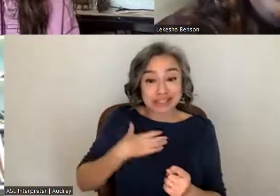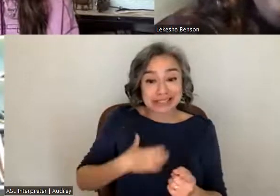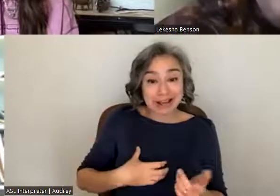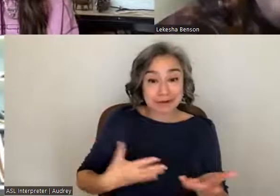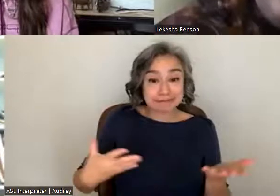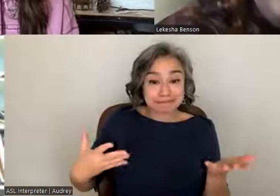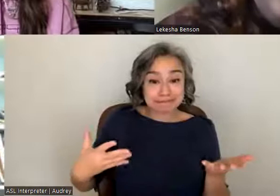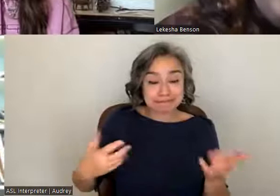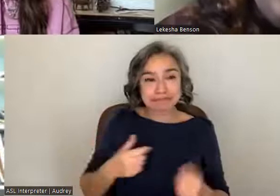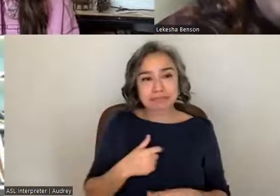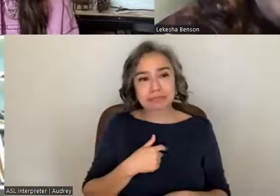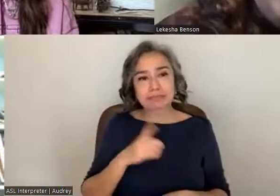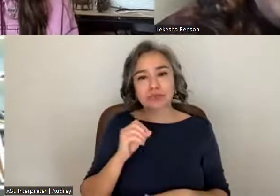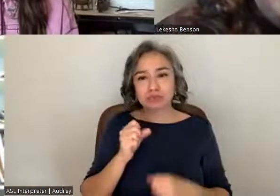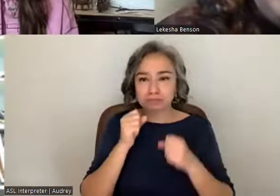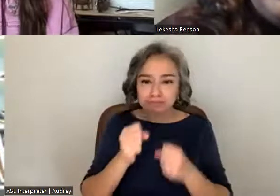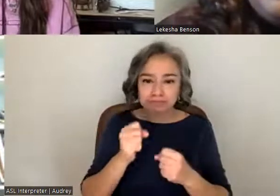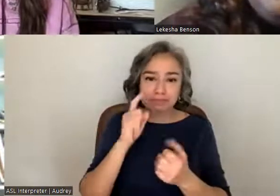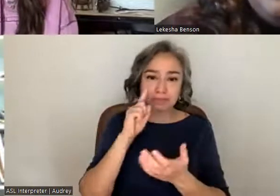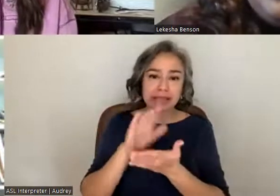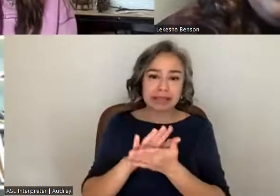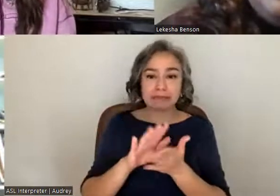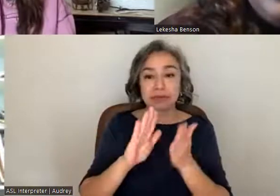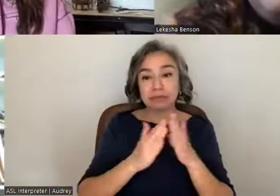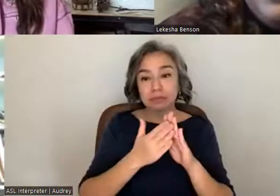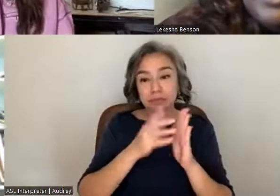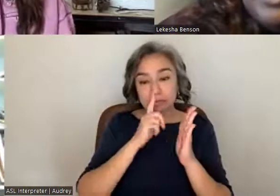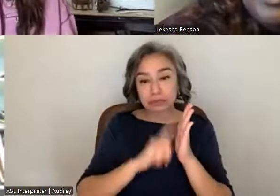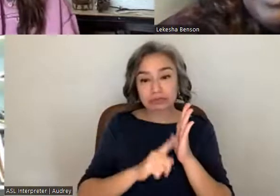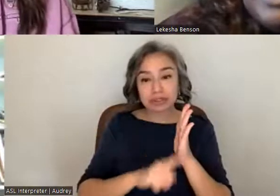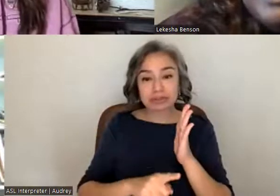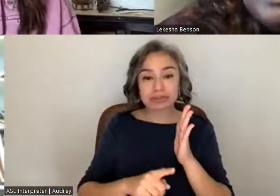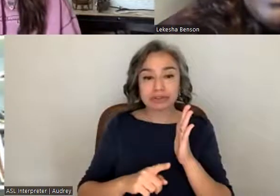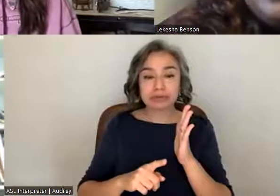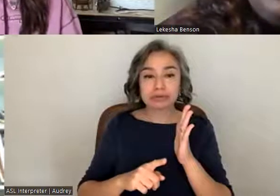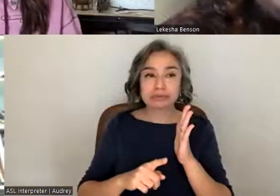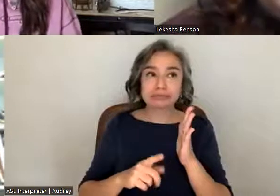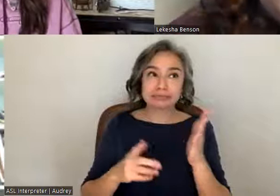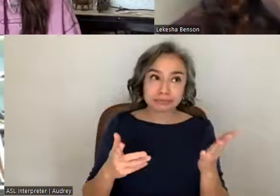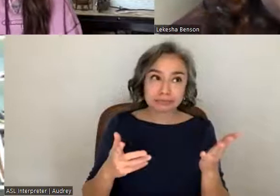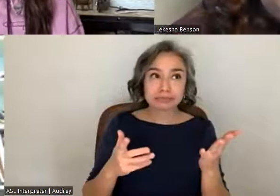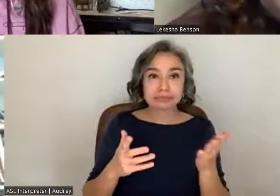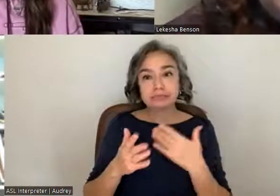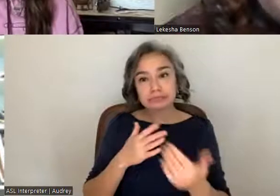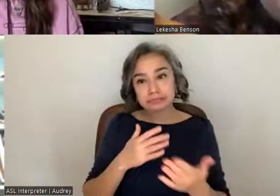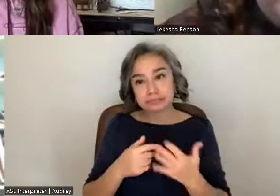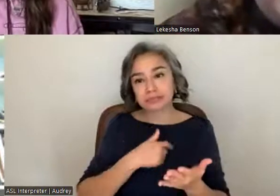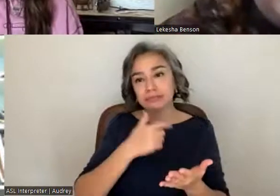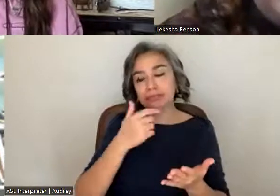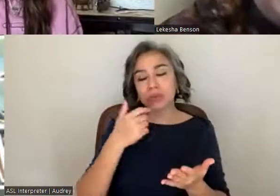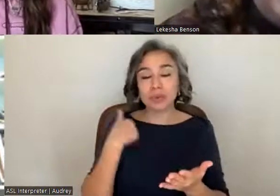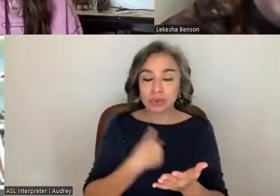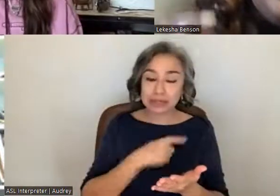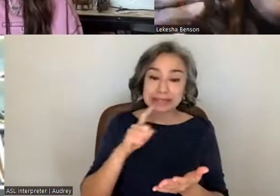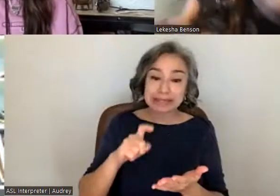I'm a firm believer that community research should be, even though I know we need academia to come in